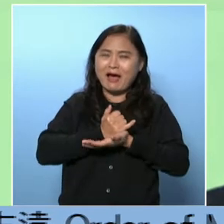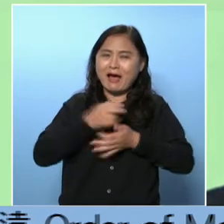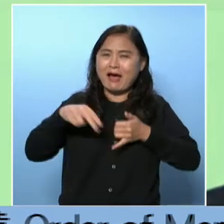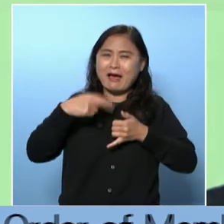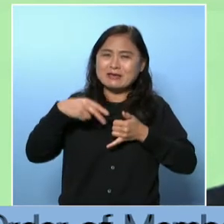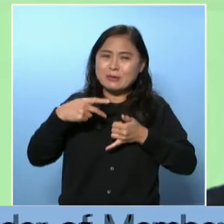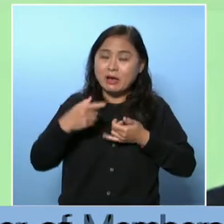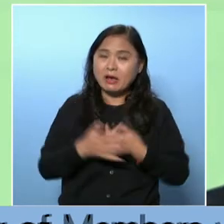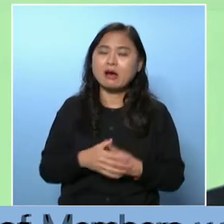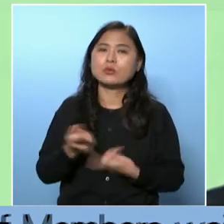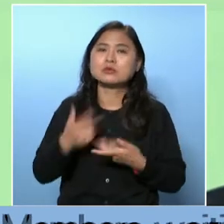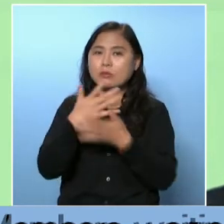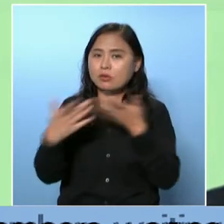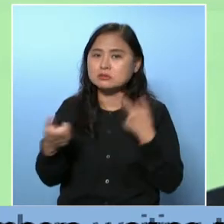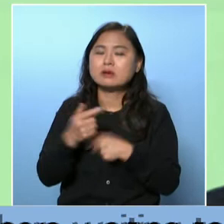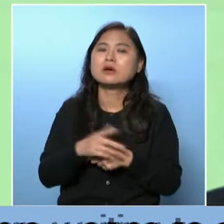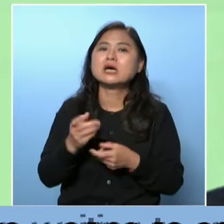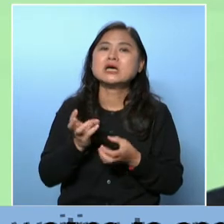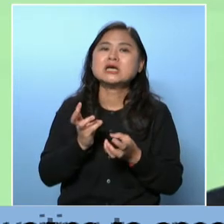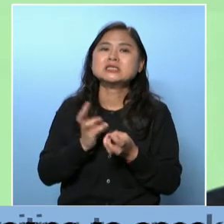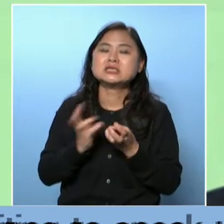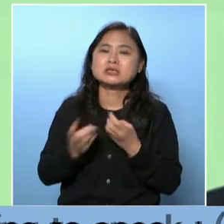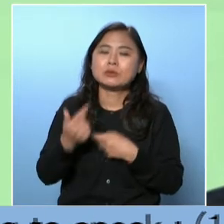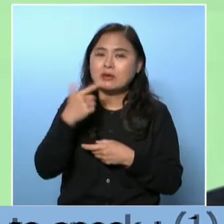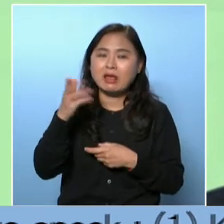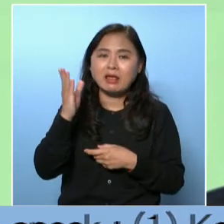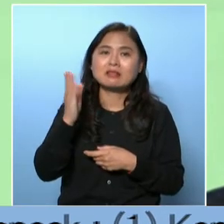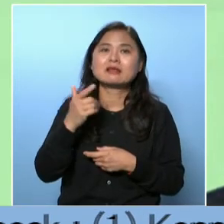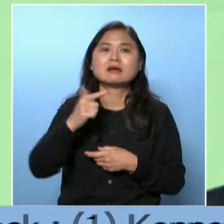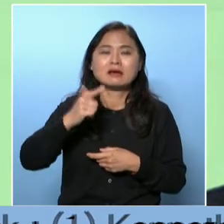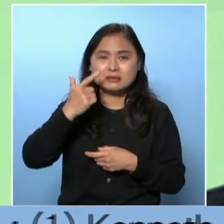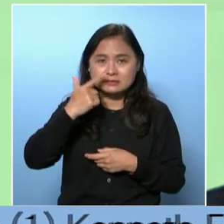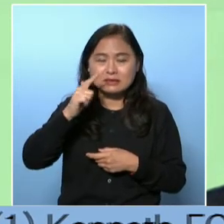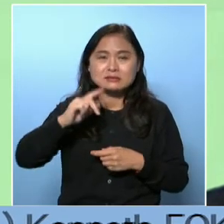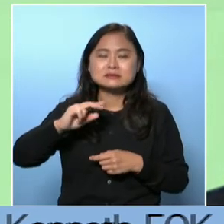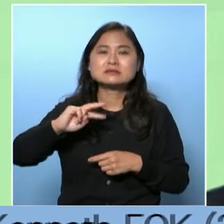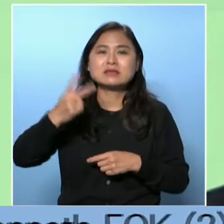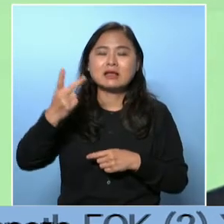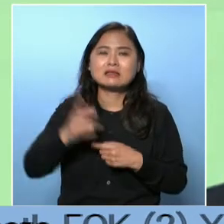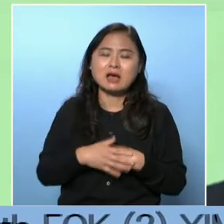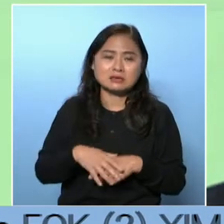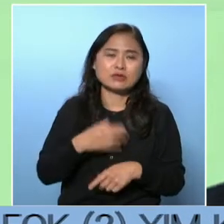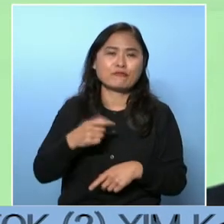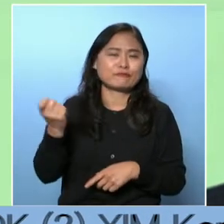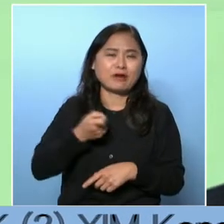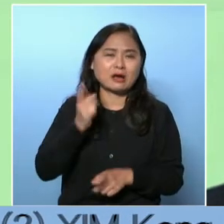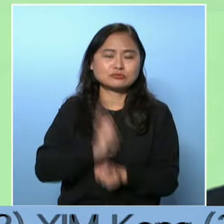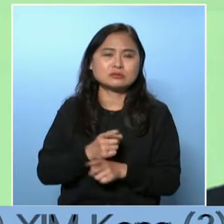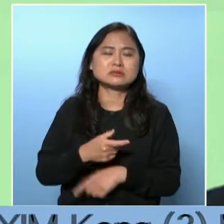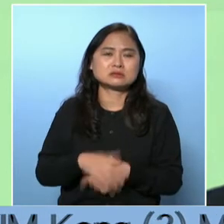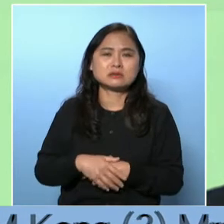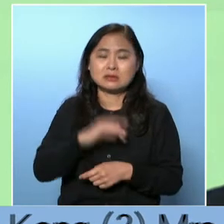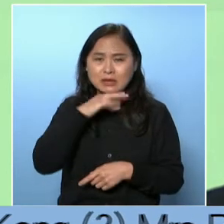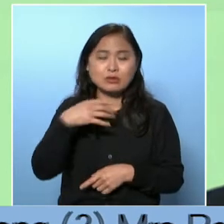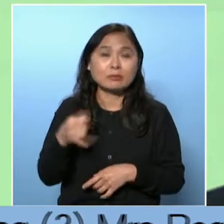buildings. Therefore, we must ensure that the information is updated very quickly. Otherwise, the purpose